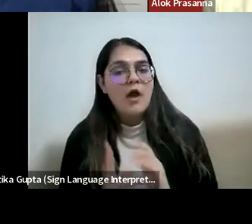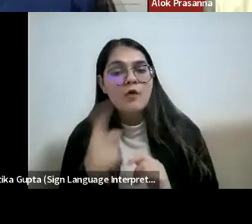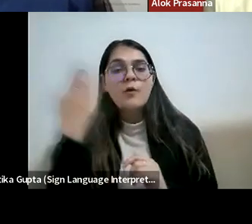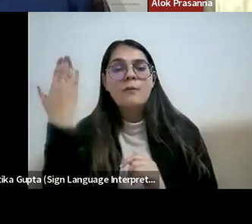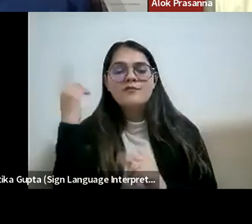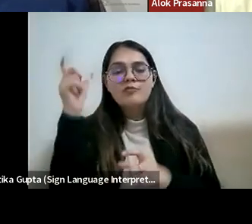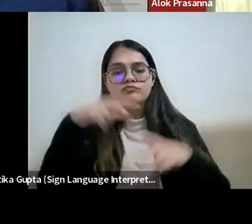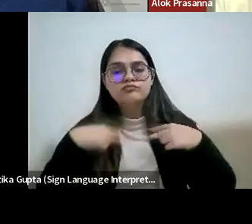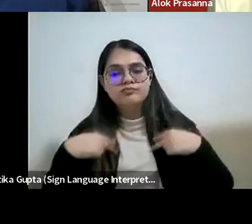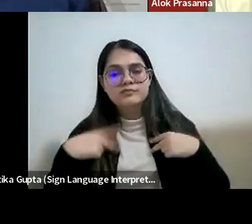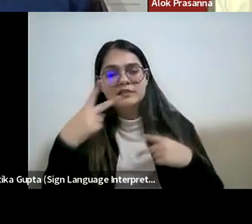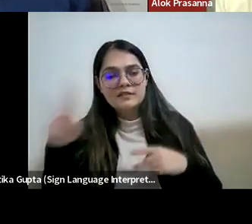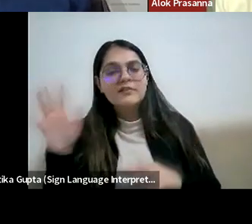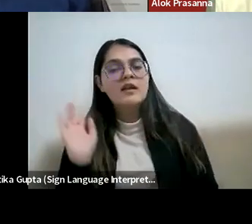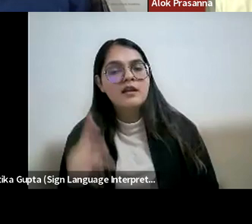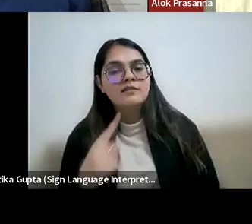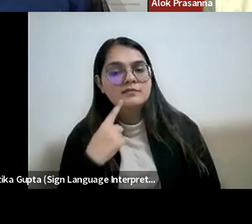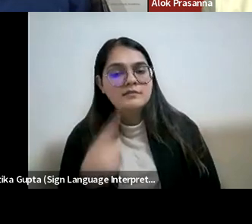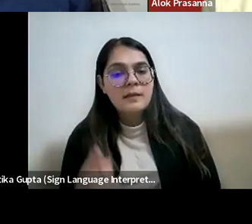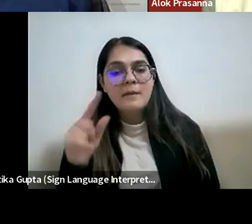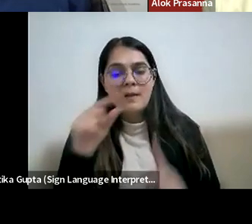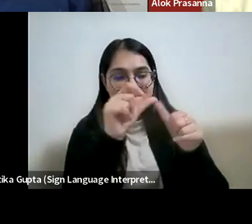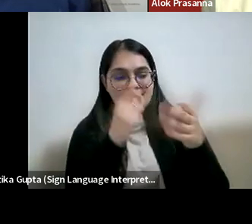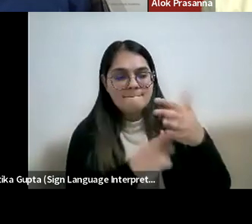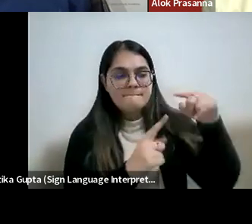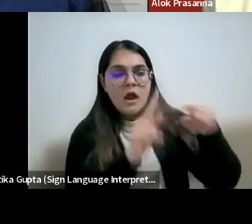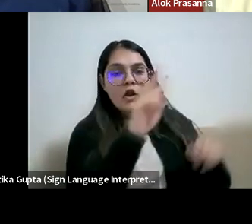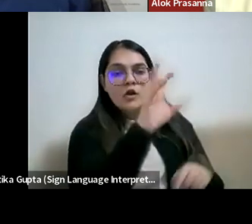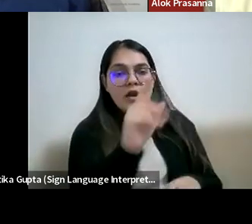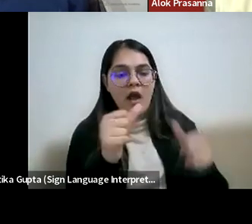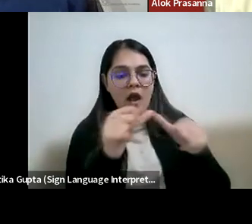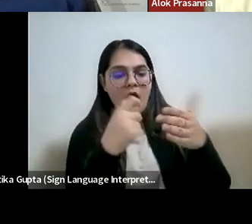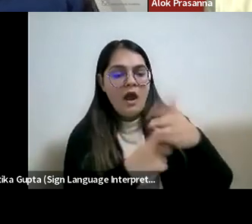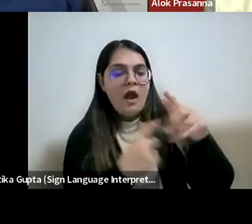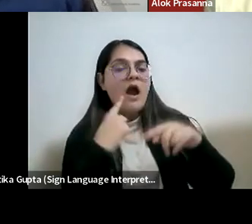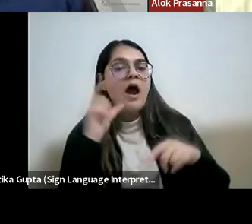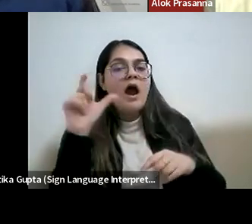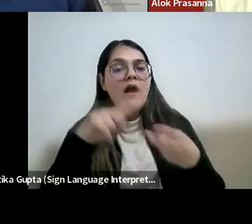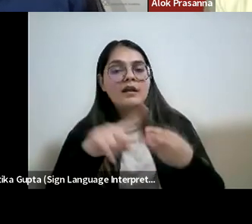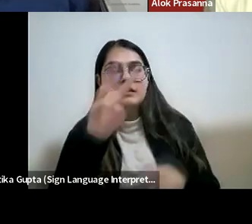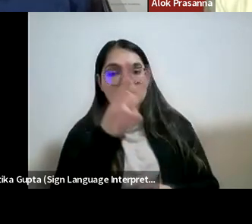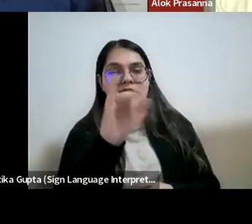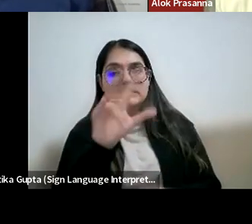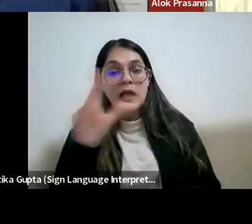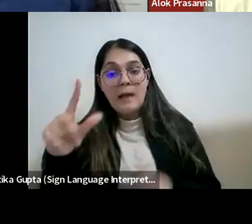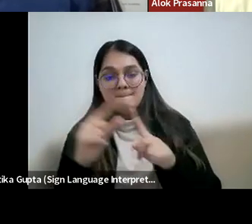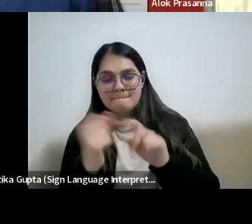has read part 20, the Article 368, the power of amendment in